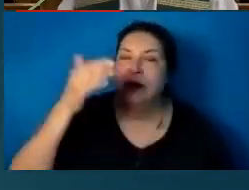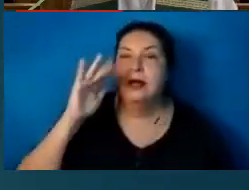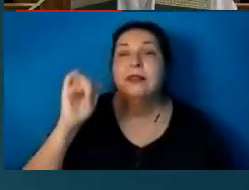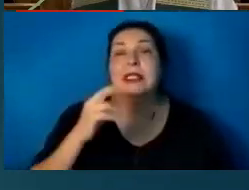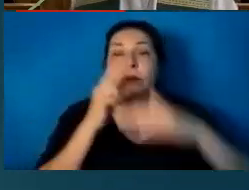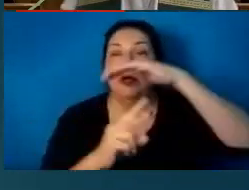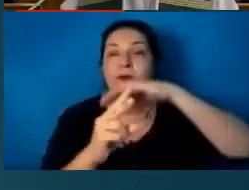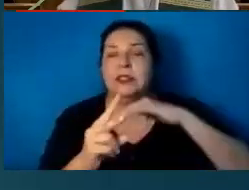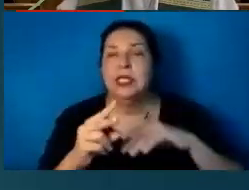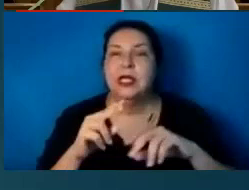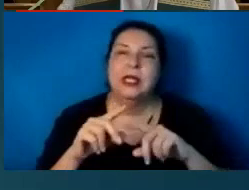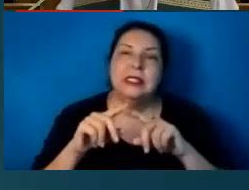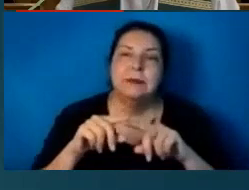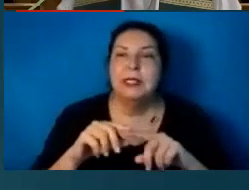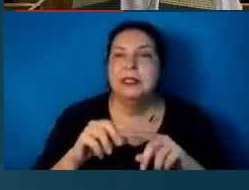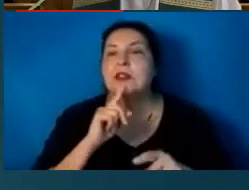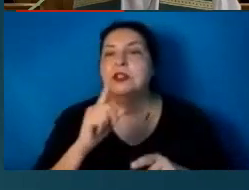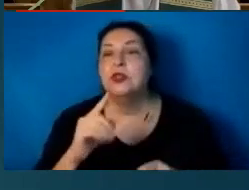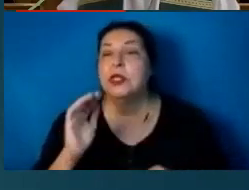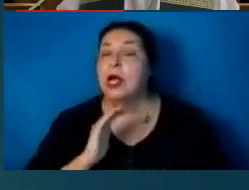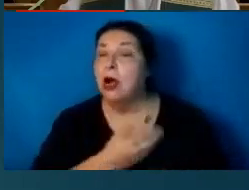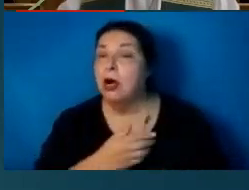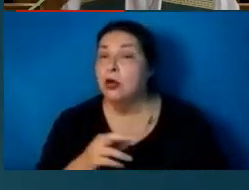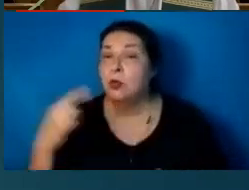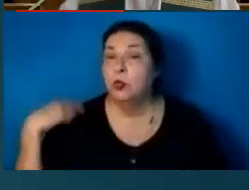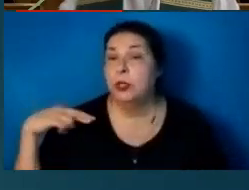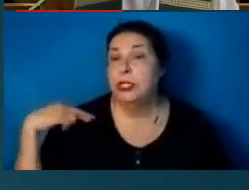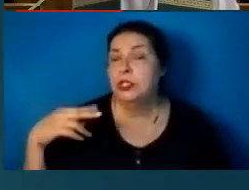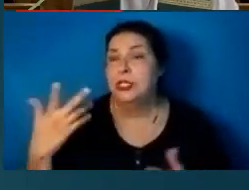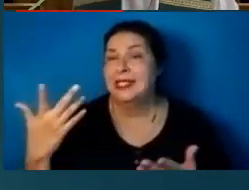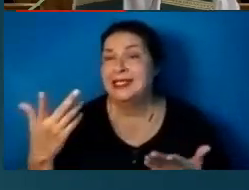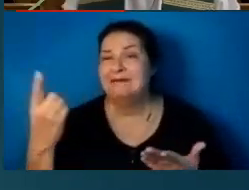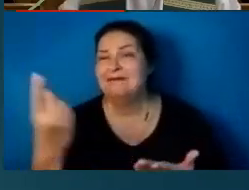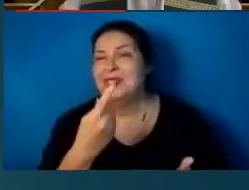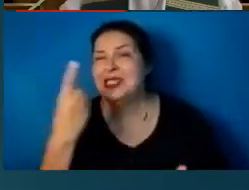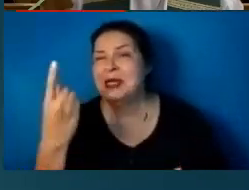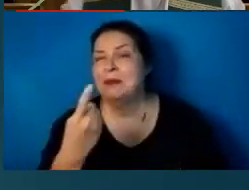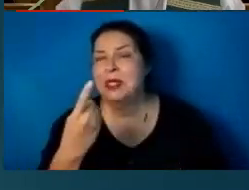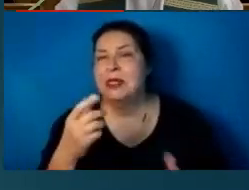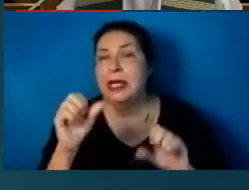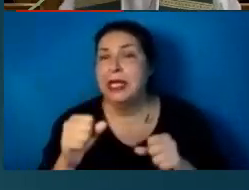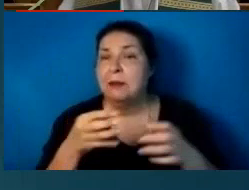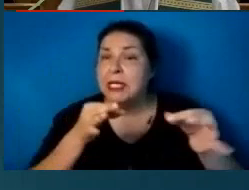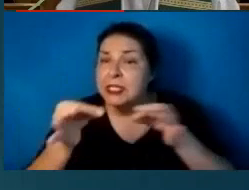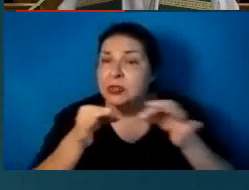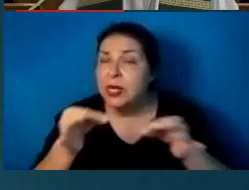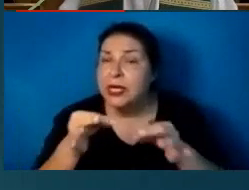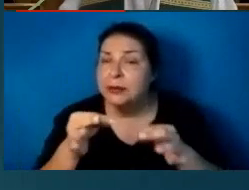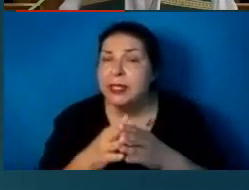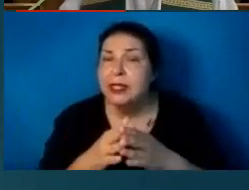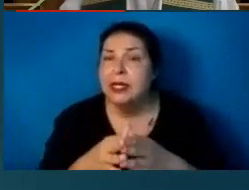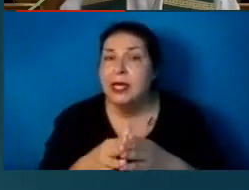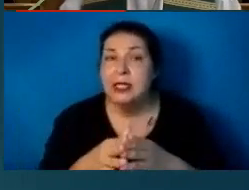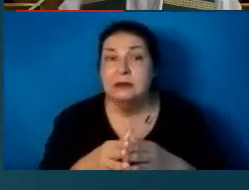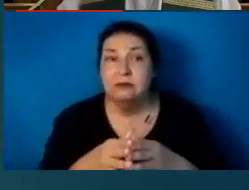of the truth that our religion is something that might well be described as already and not